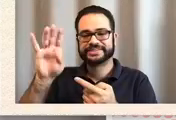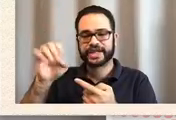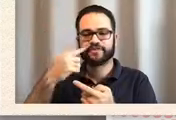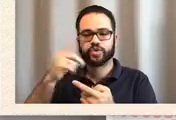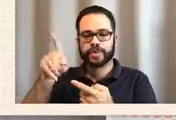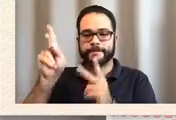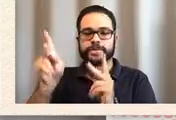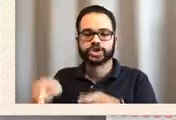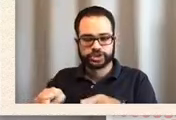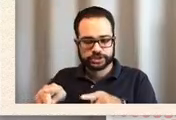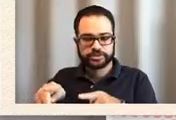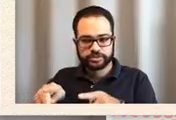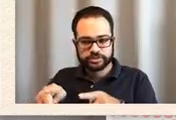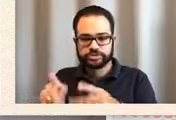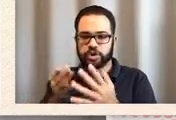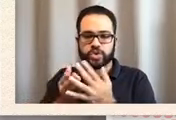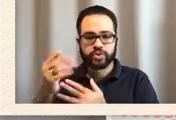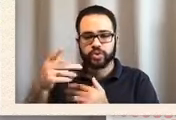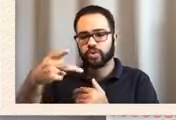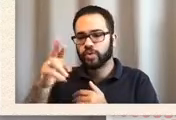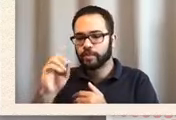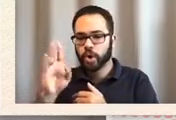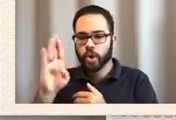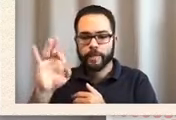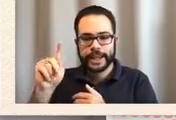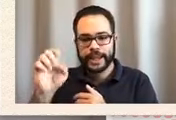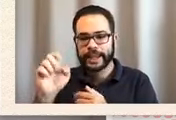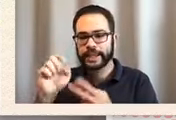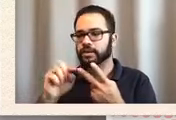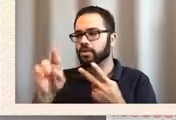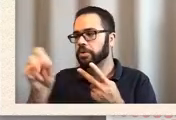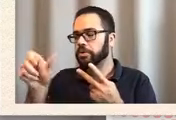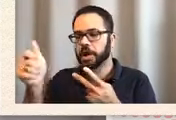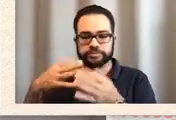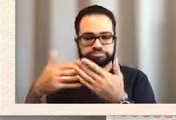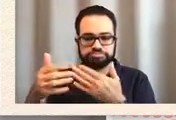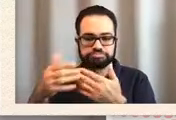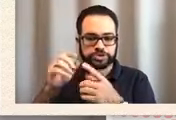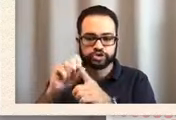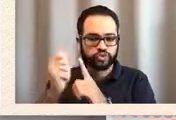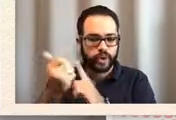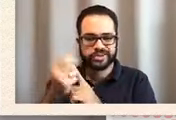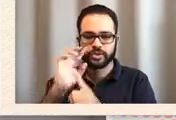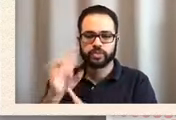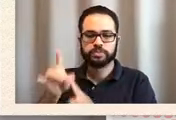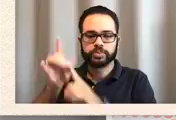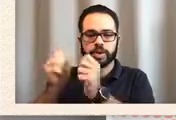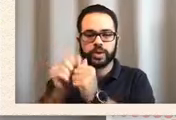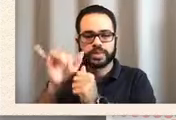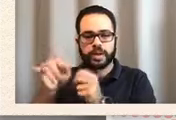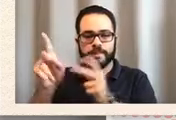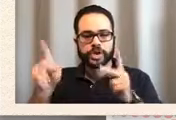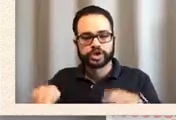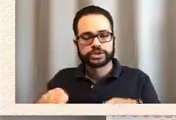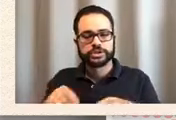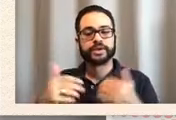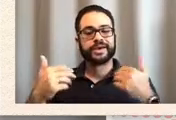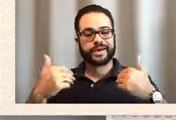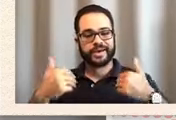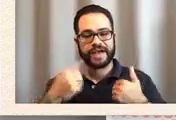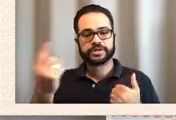that would either go through probate or whatever the situation may be, which is unique to that individual. There is something